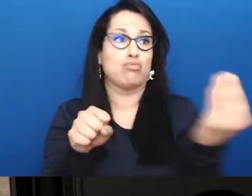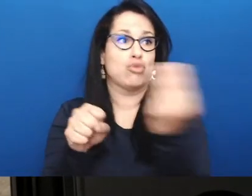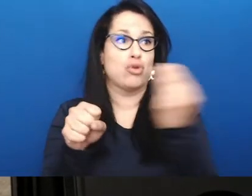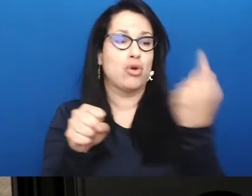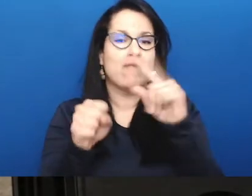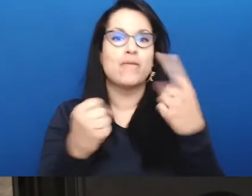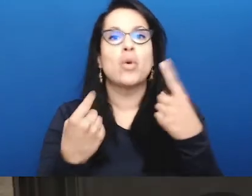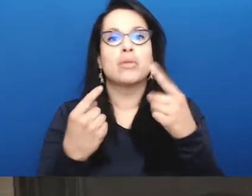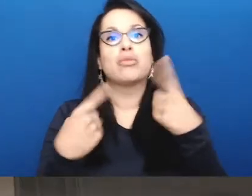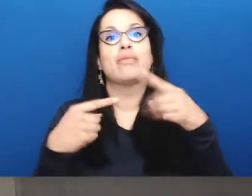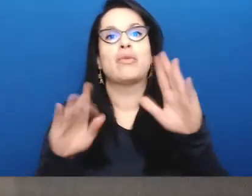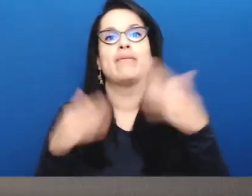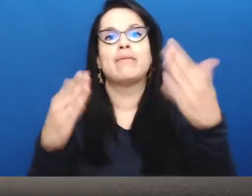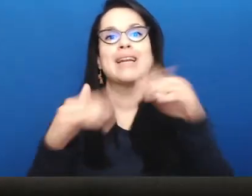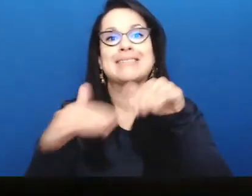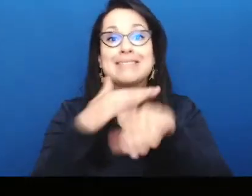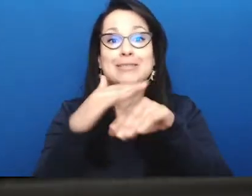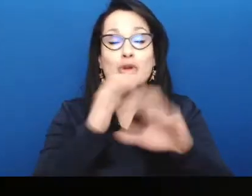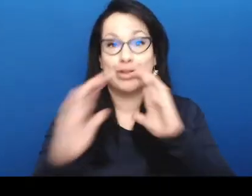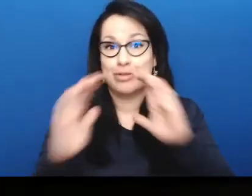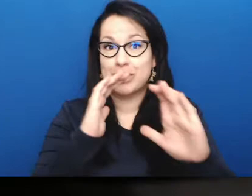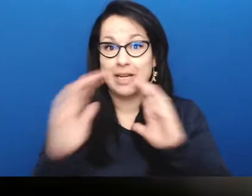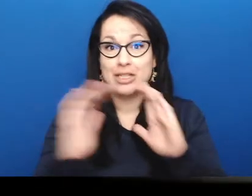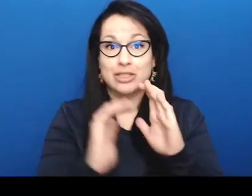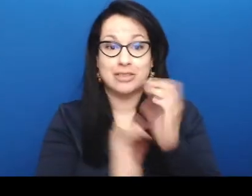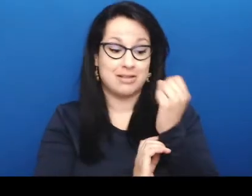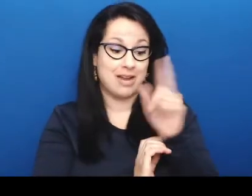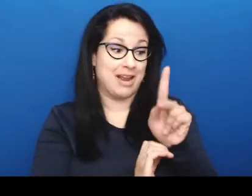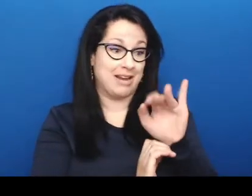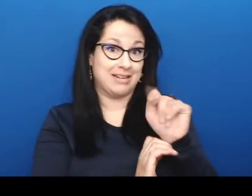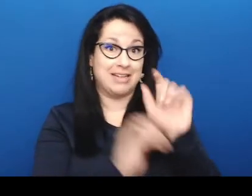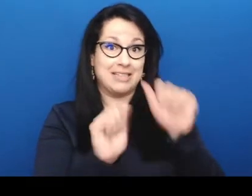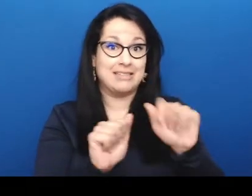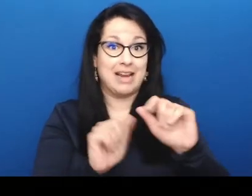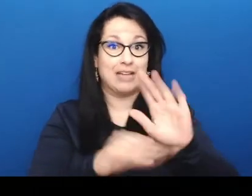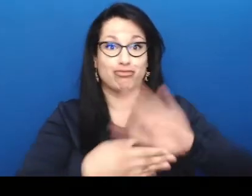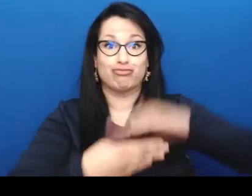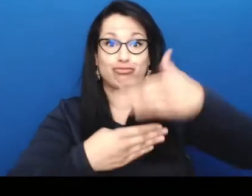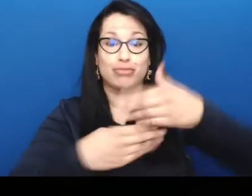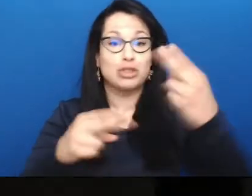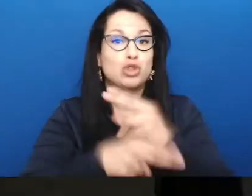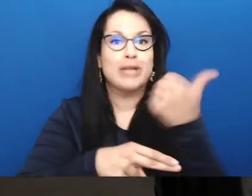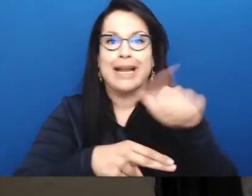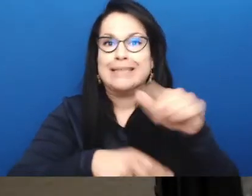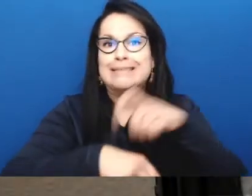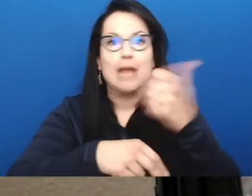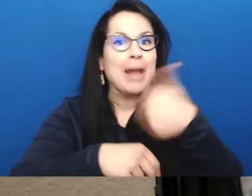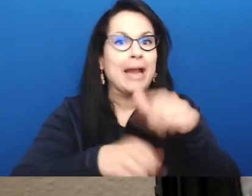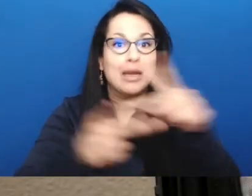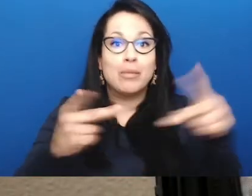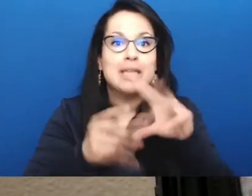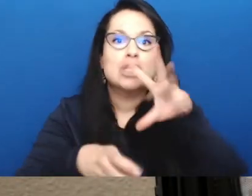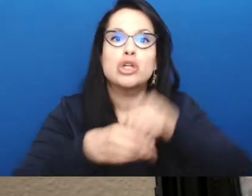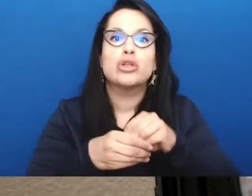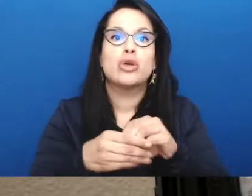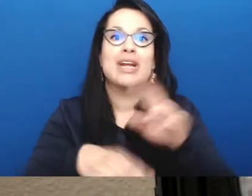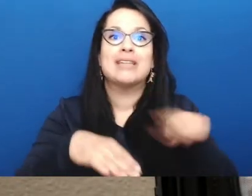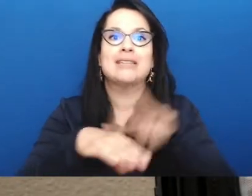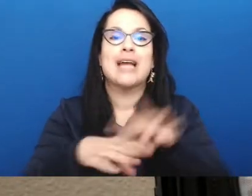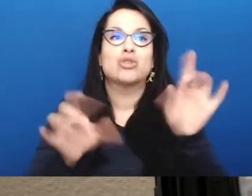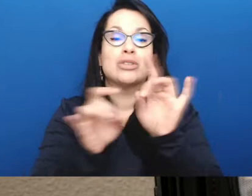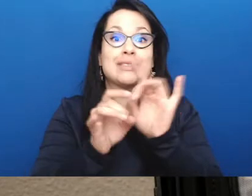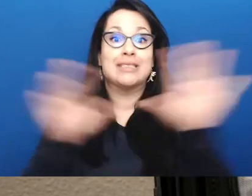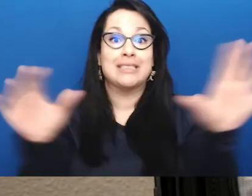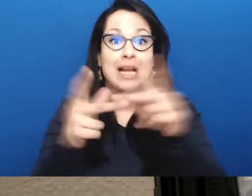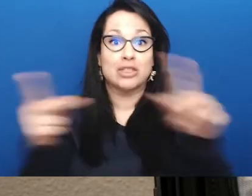communications. The kit is ready to deploy anywhere it might be needed, including natural disaster relief sites, medical